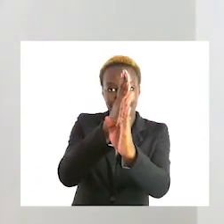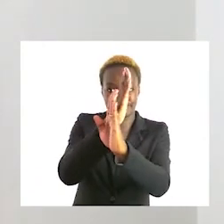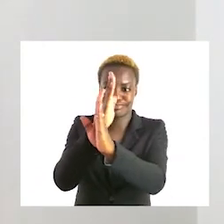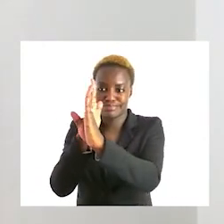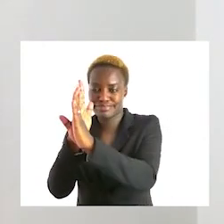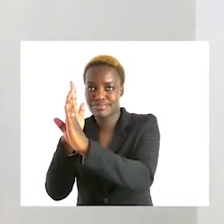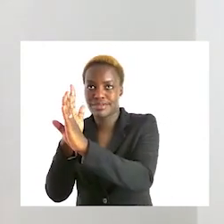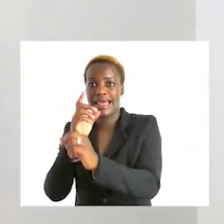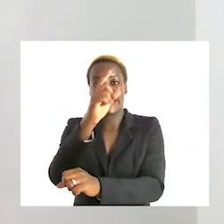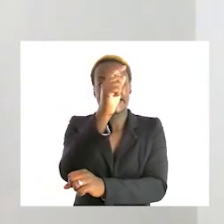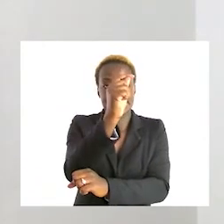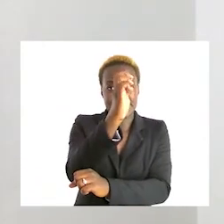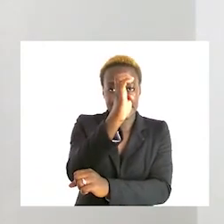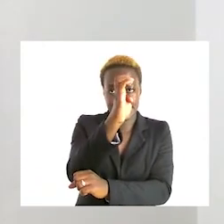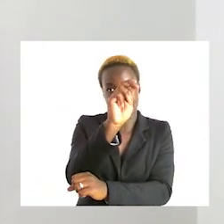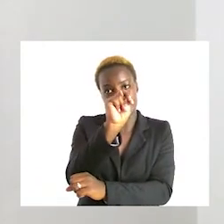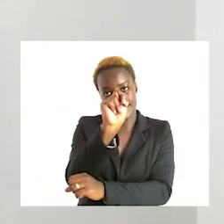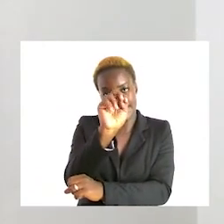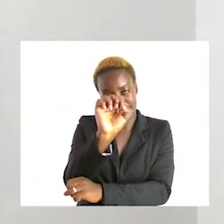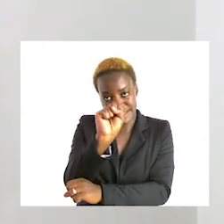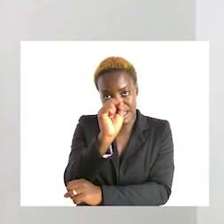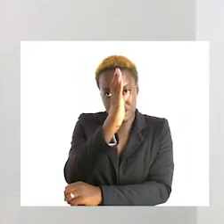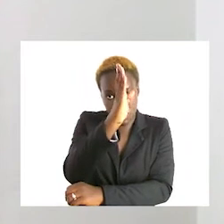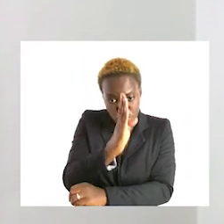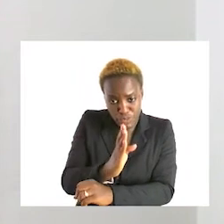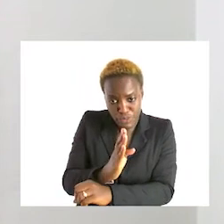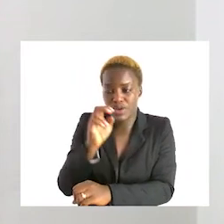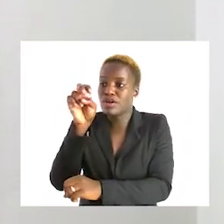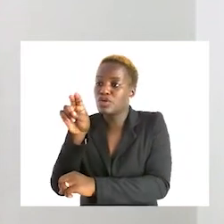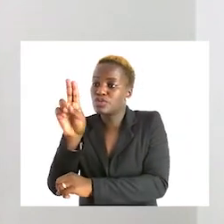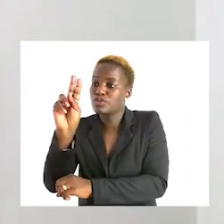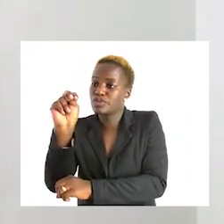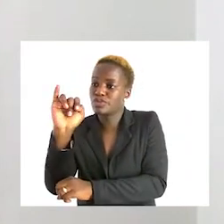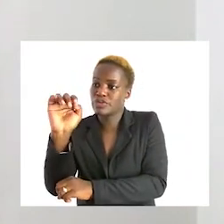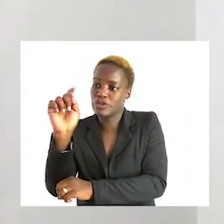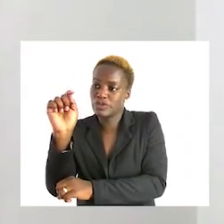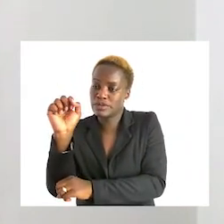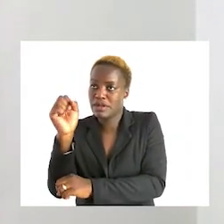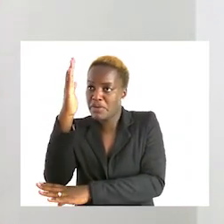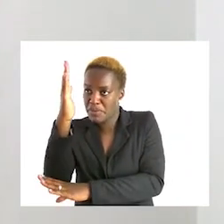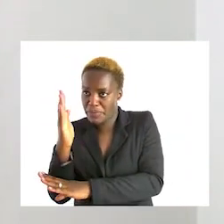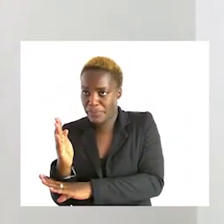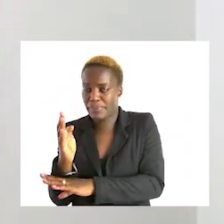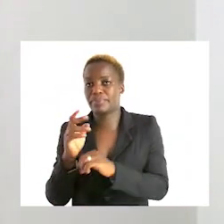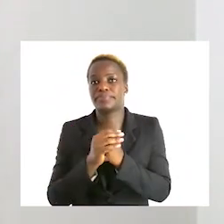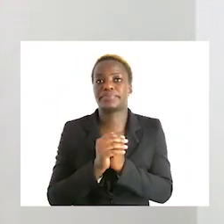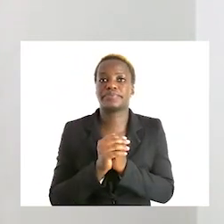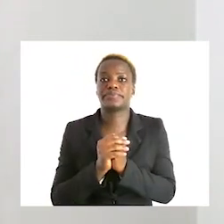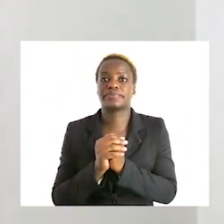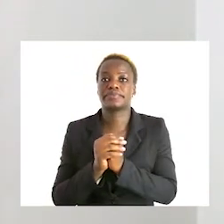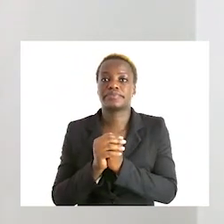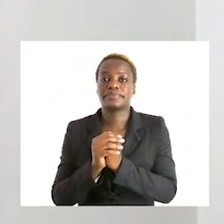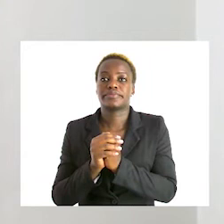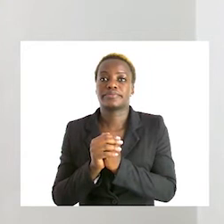first number that we have there? It's $20. You write the $20. I will show you how